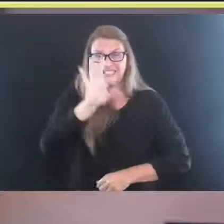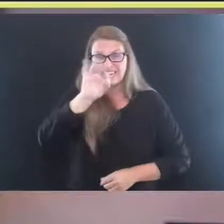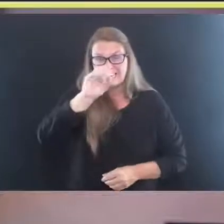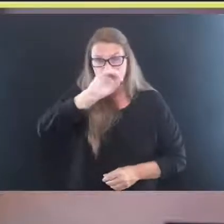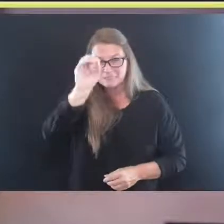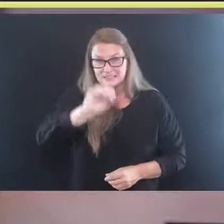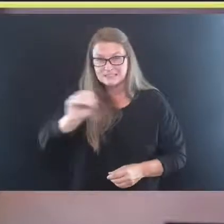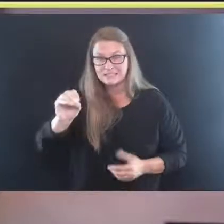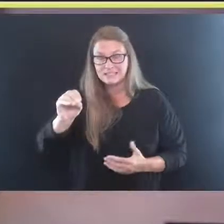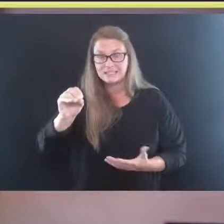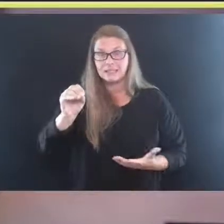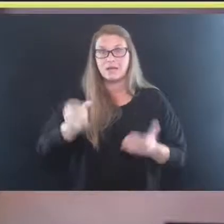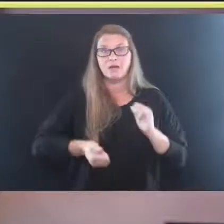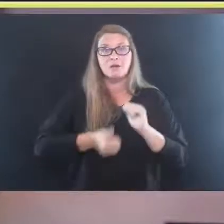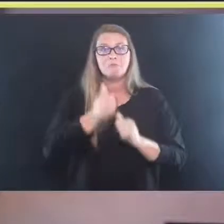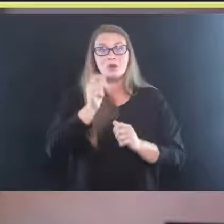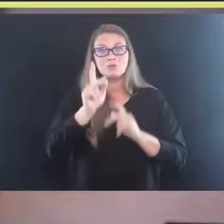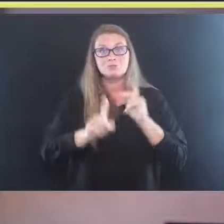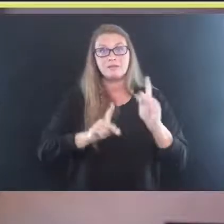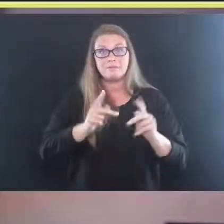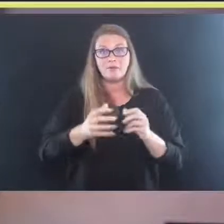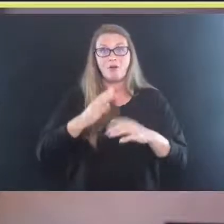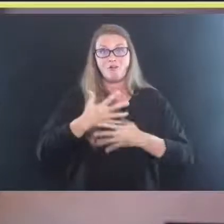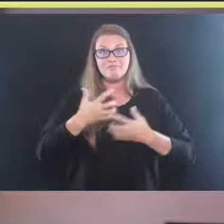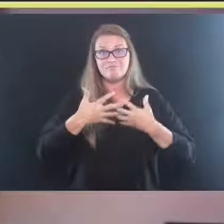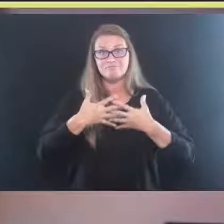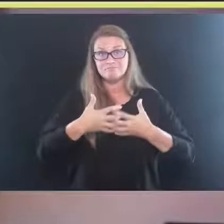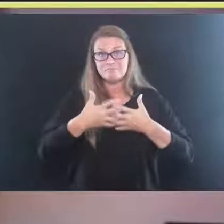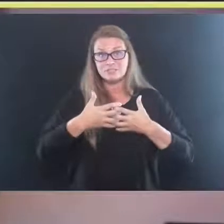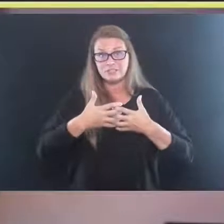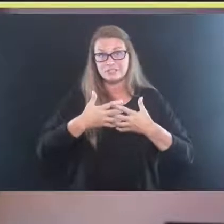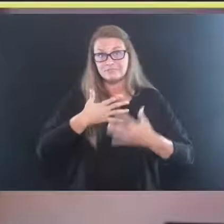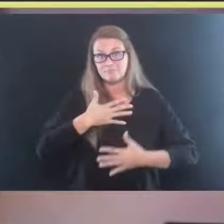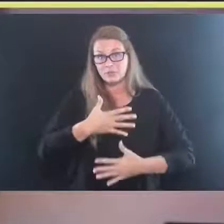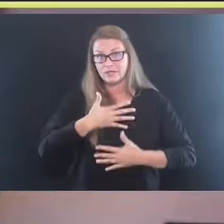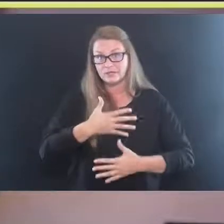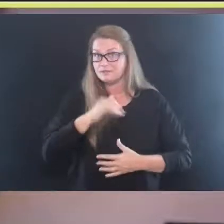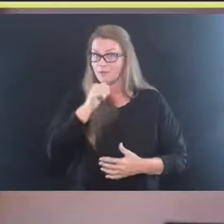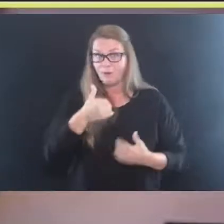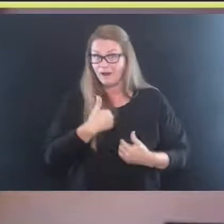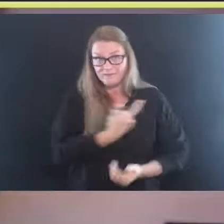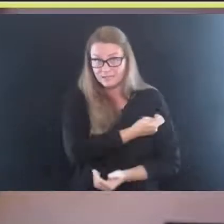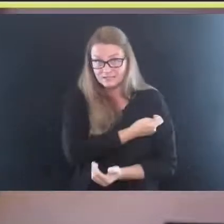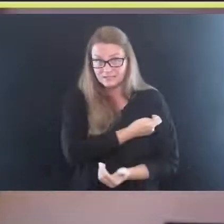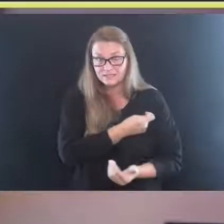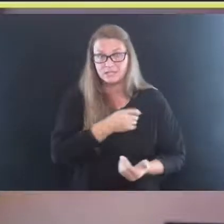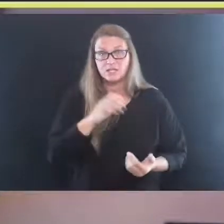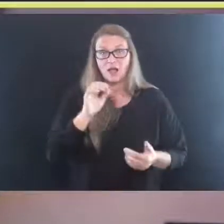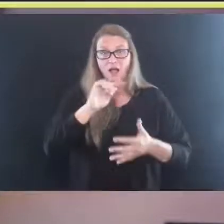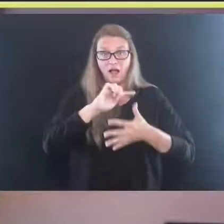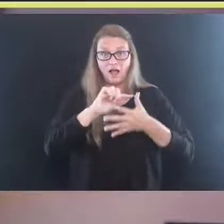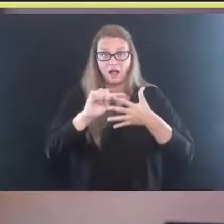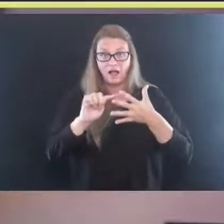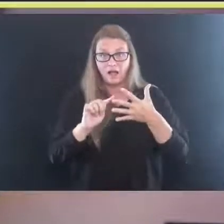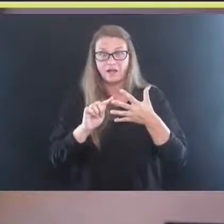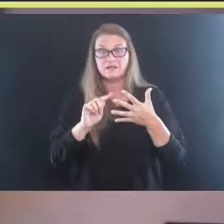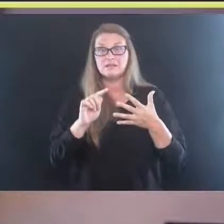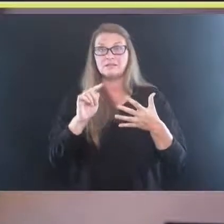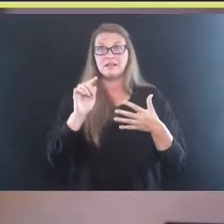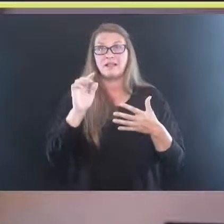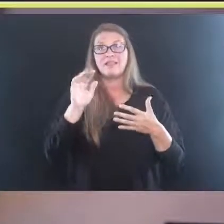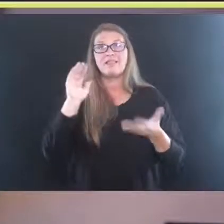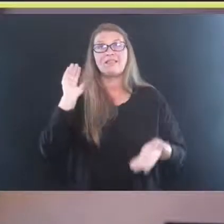our population on ventilators are unvaccinated. And we know that overall, if we look at all of our deaths, less than